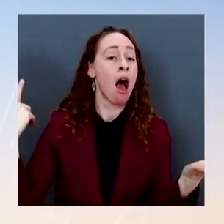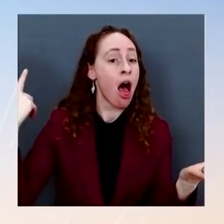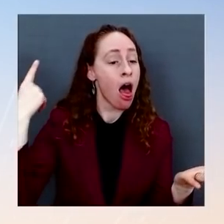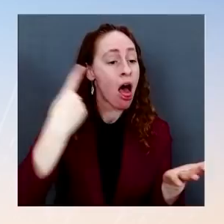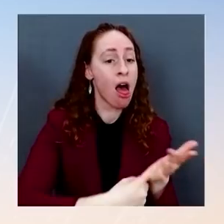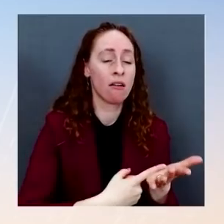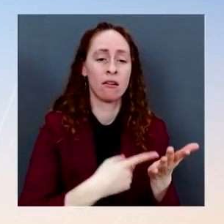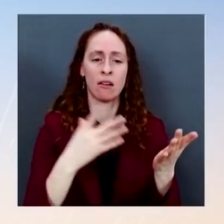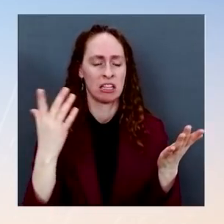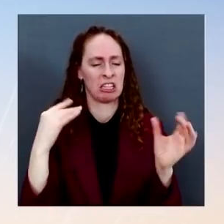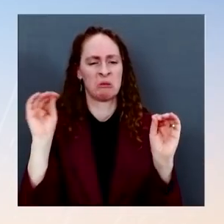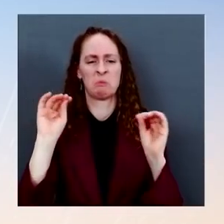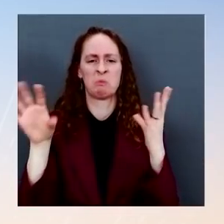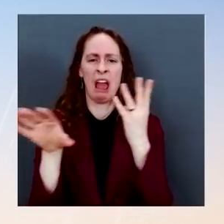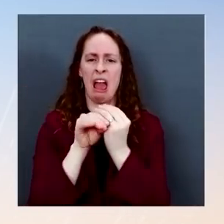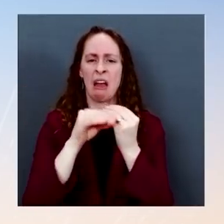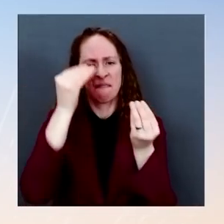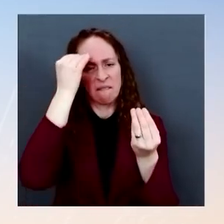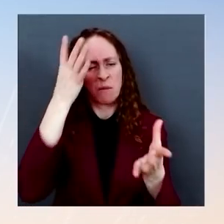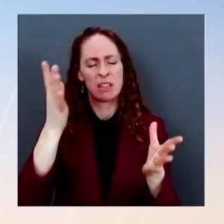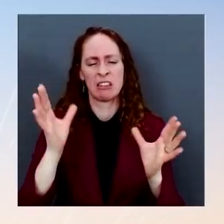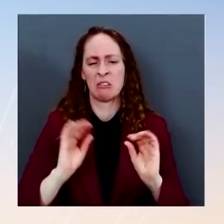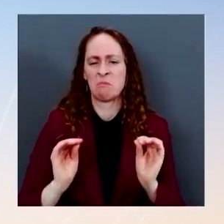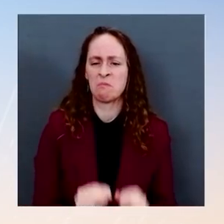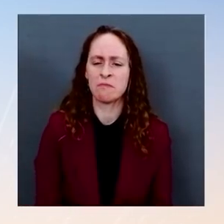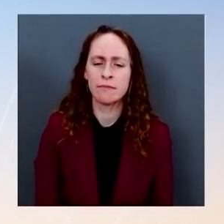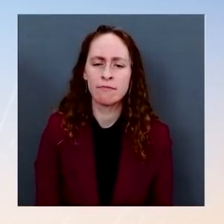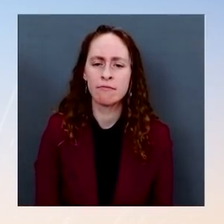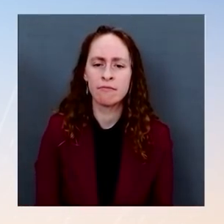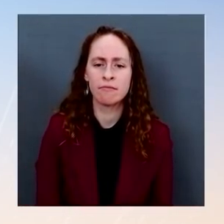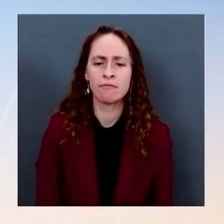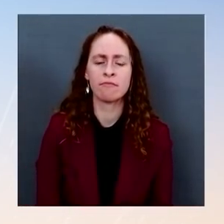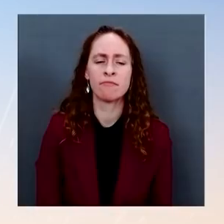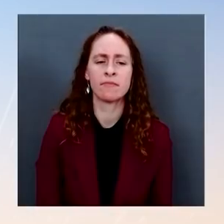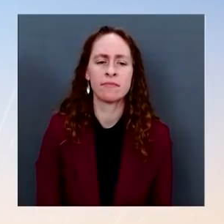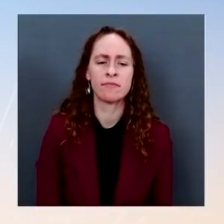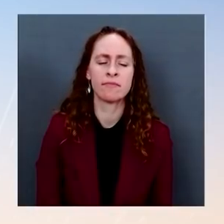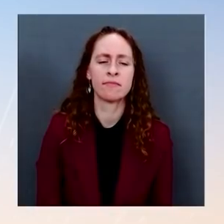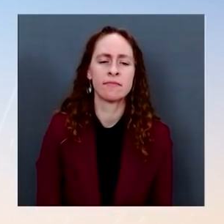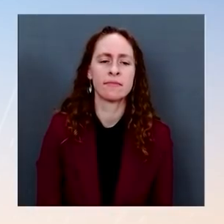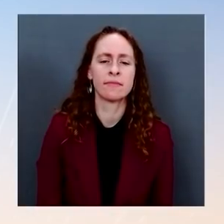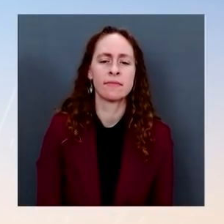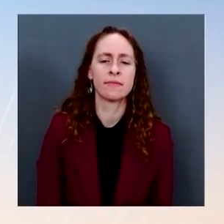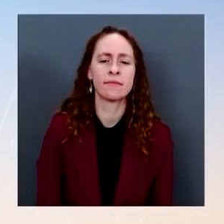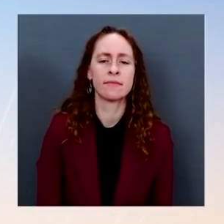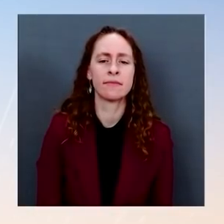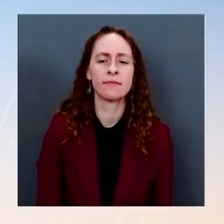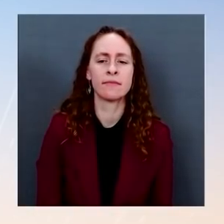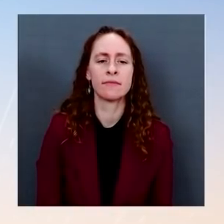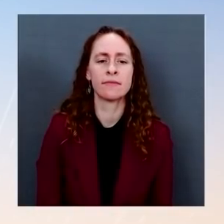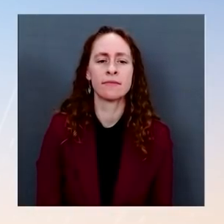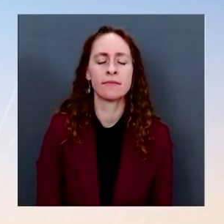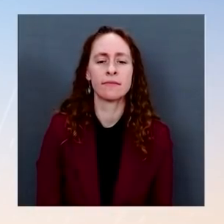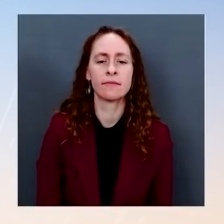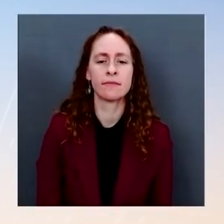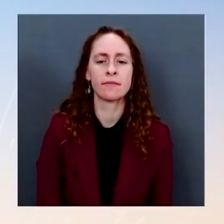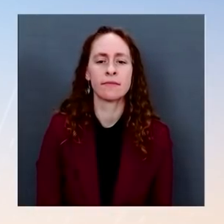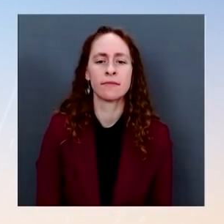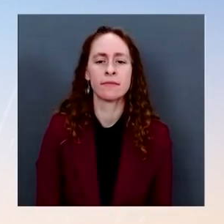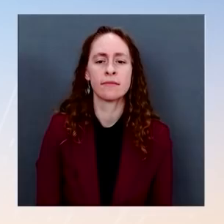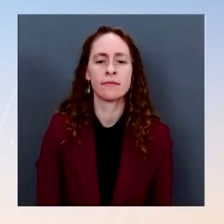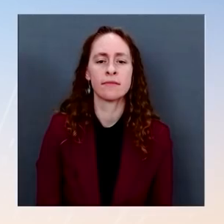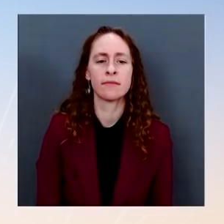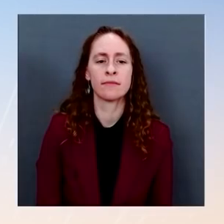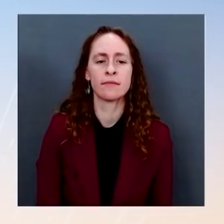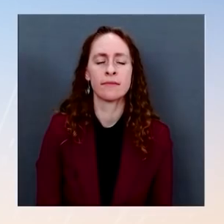moving forward, you've already taken Senator Manchin to the woodshed. You're going to invite him back into the fold? Are you going to try to reach out to him?